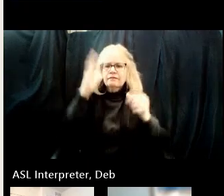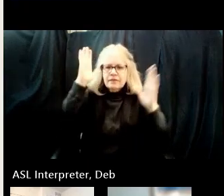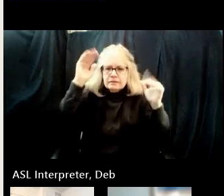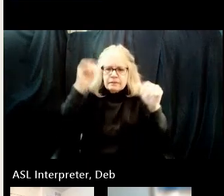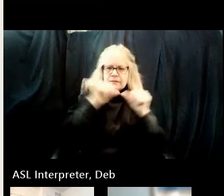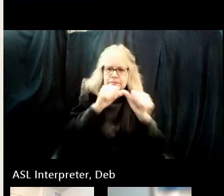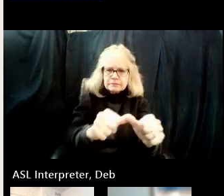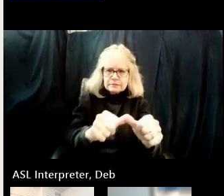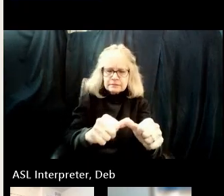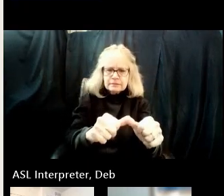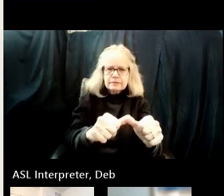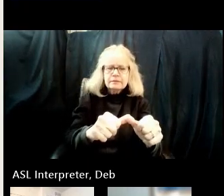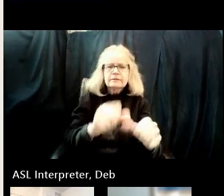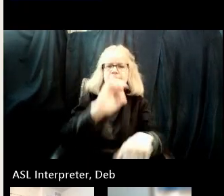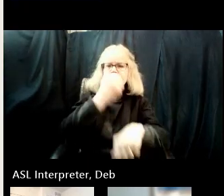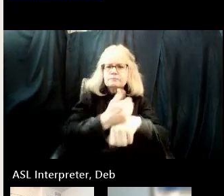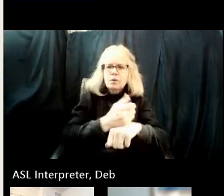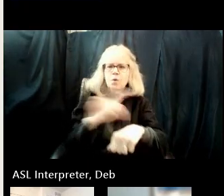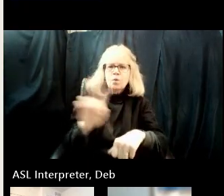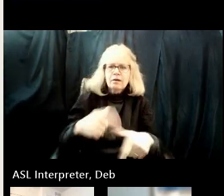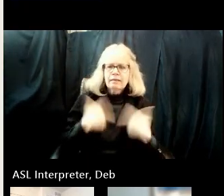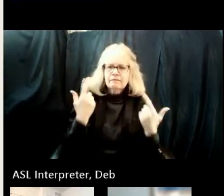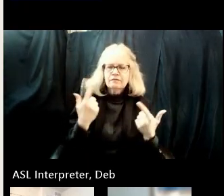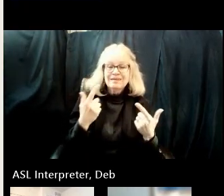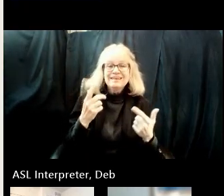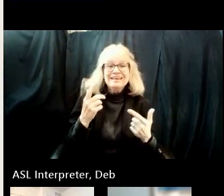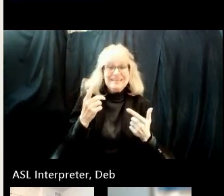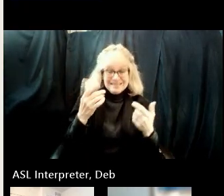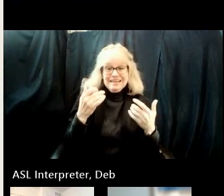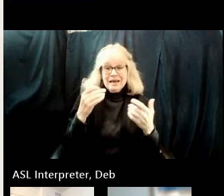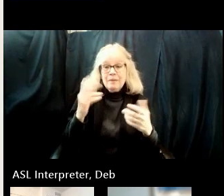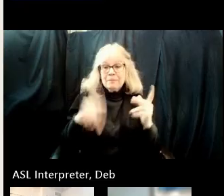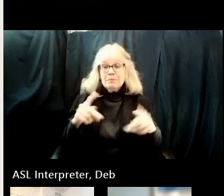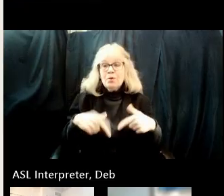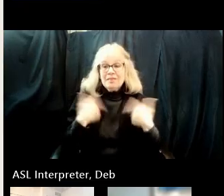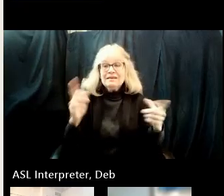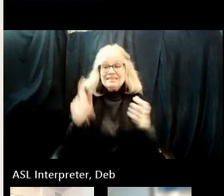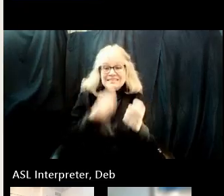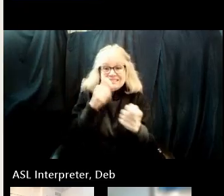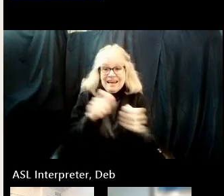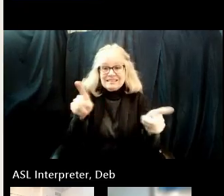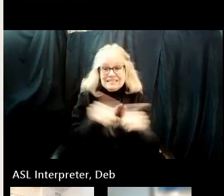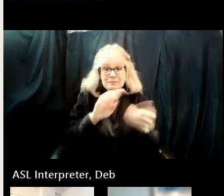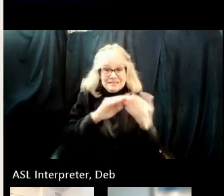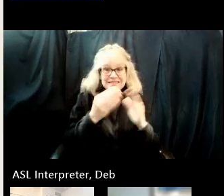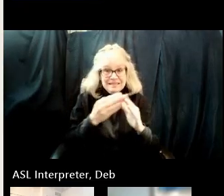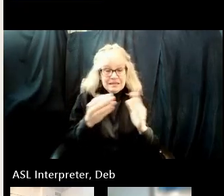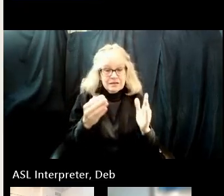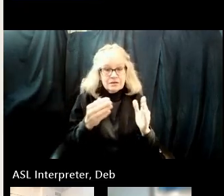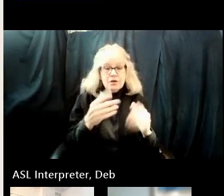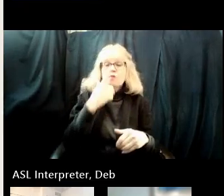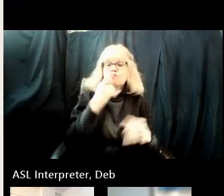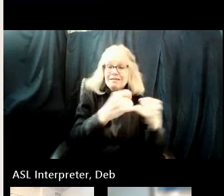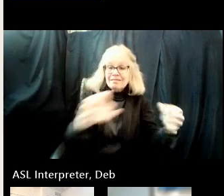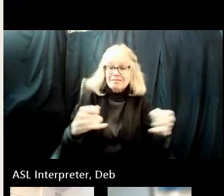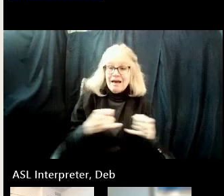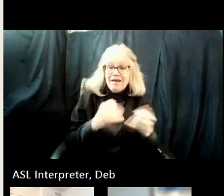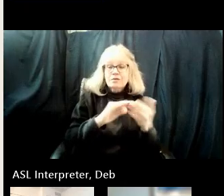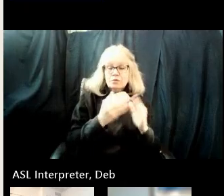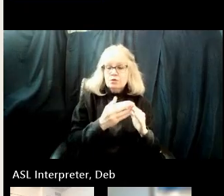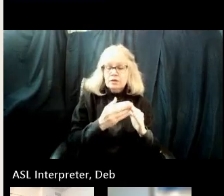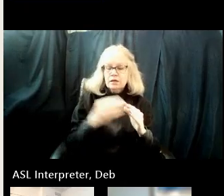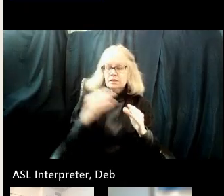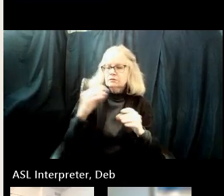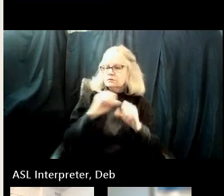live, even for people living in the exact same city. Redlined communities were systematically deprived